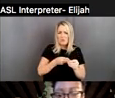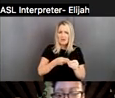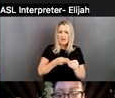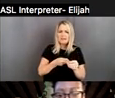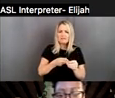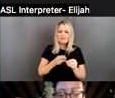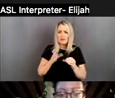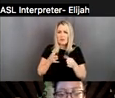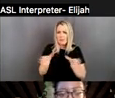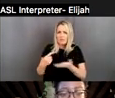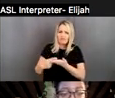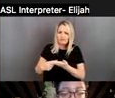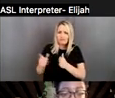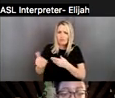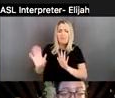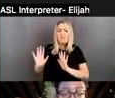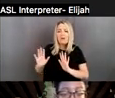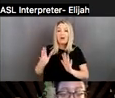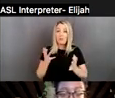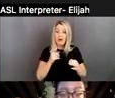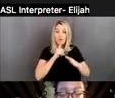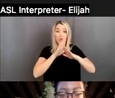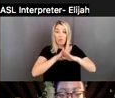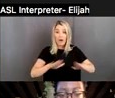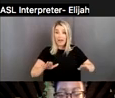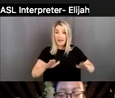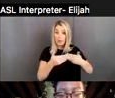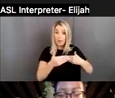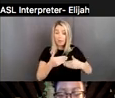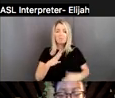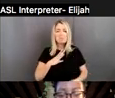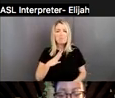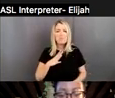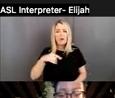room, please add quiet in front of your Zoom name.